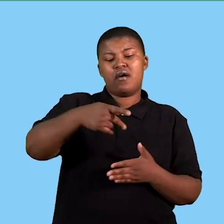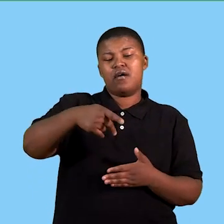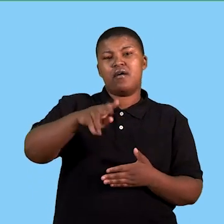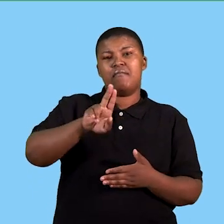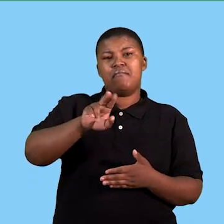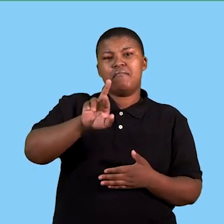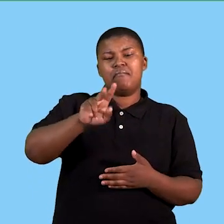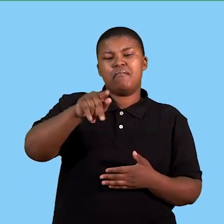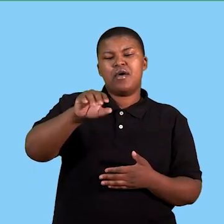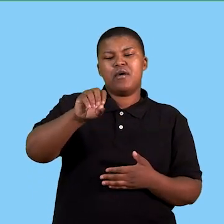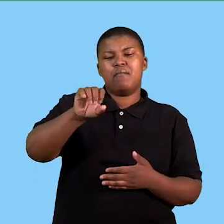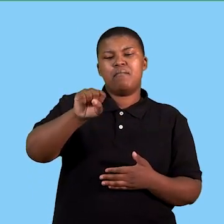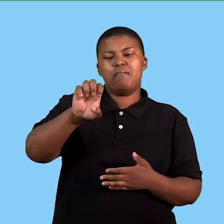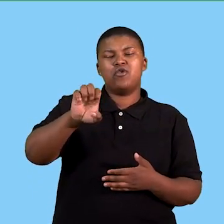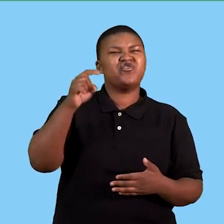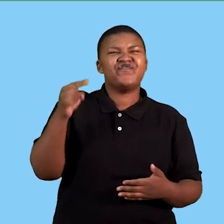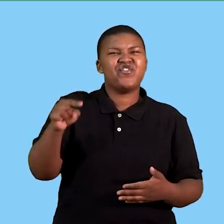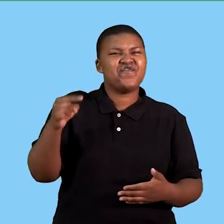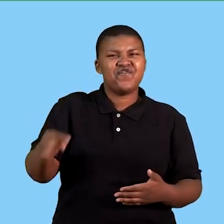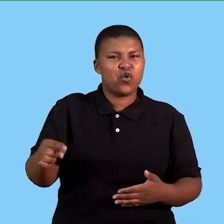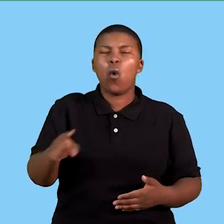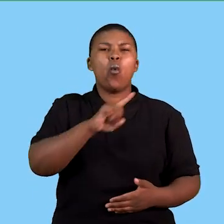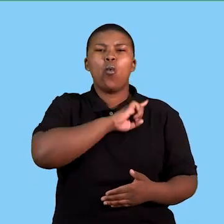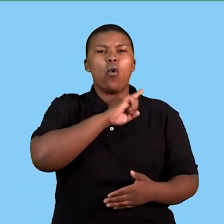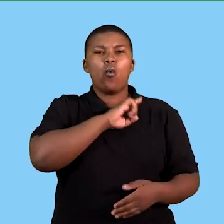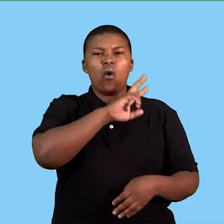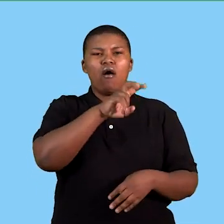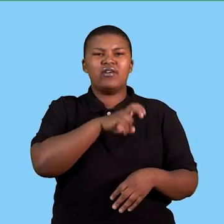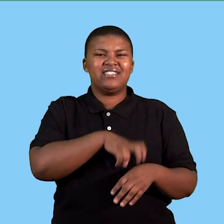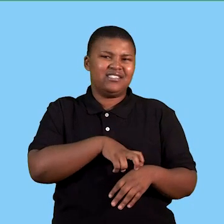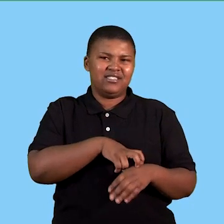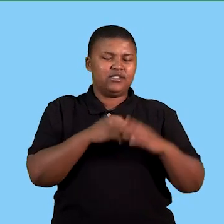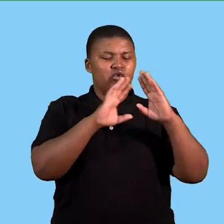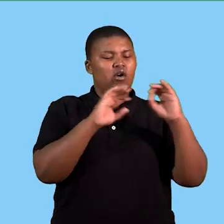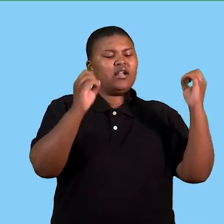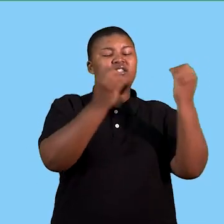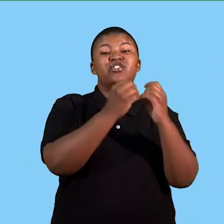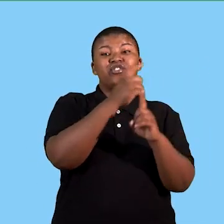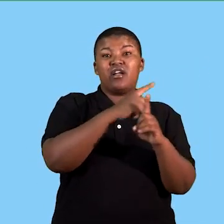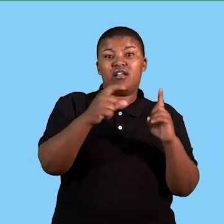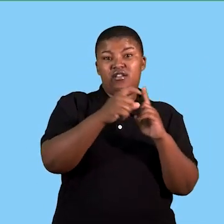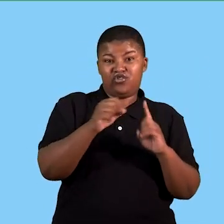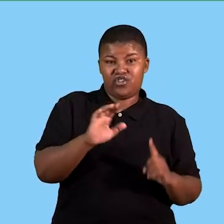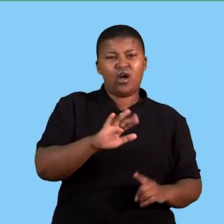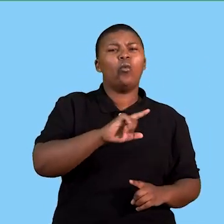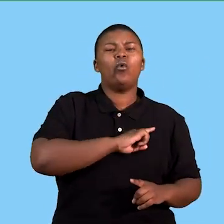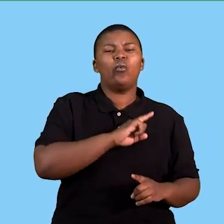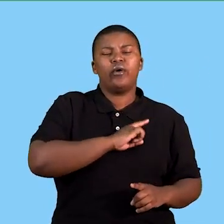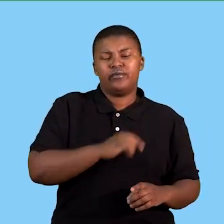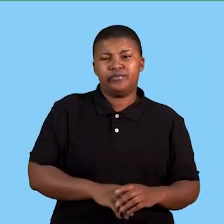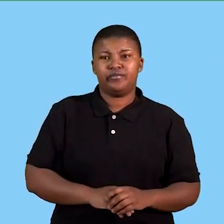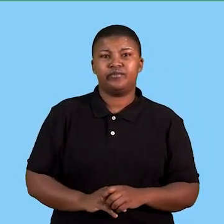states that, what is it for? Why do we need an organizational culture? Now, our